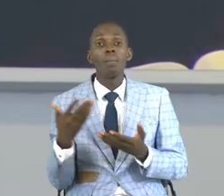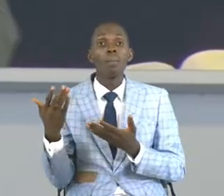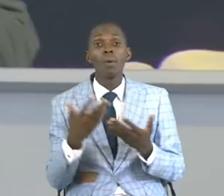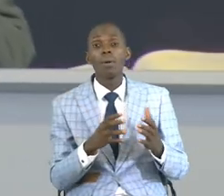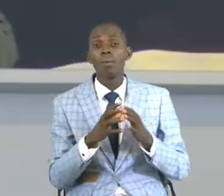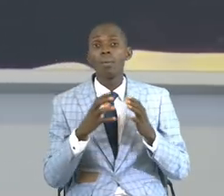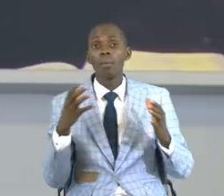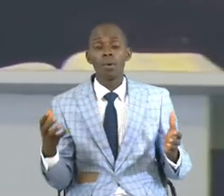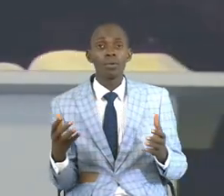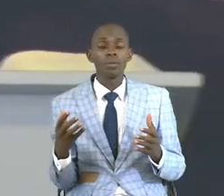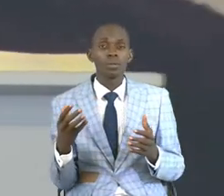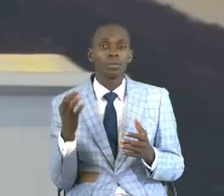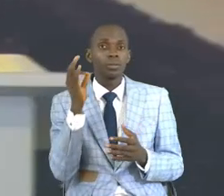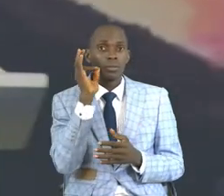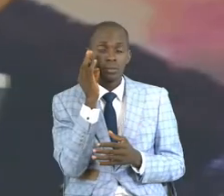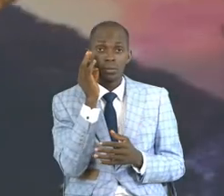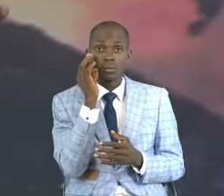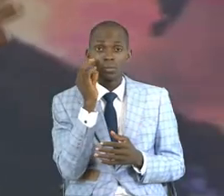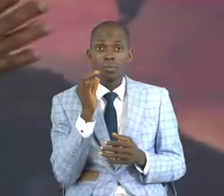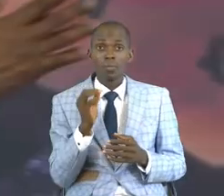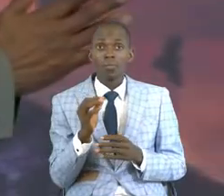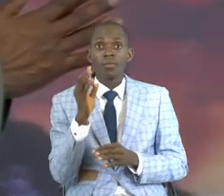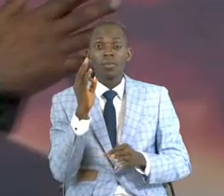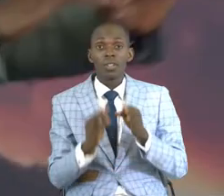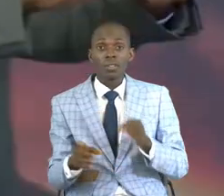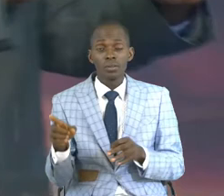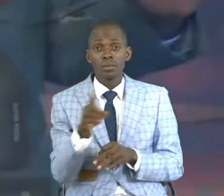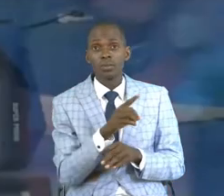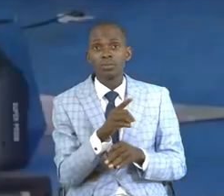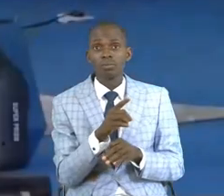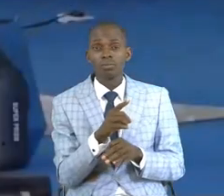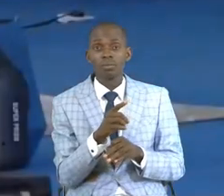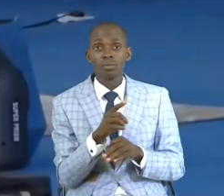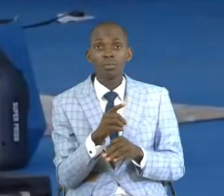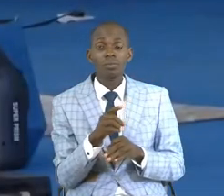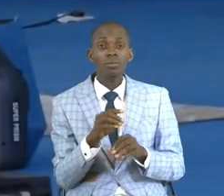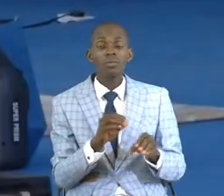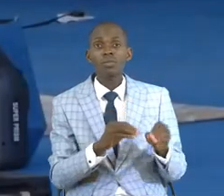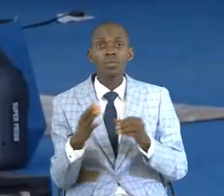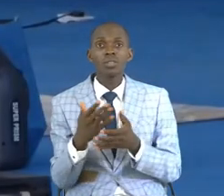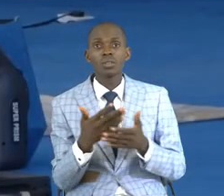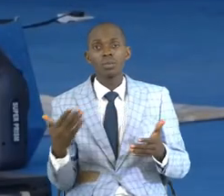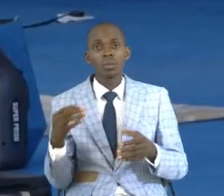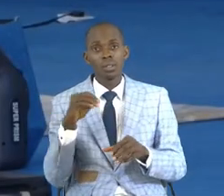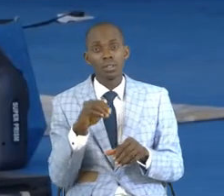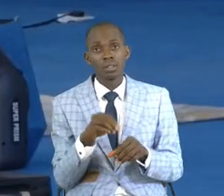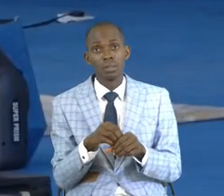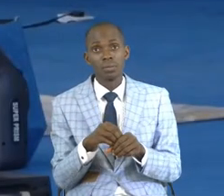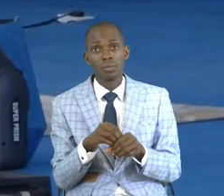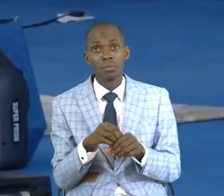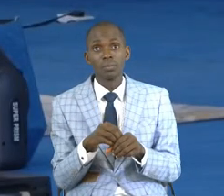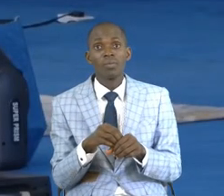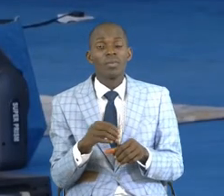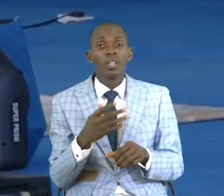you hold on to that seed, you put it in a glass jar and you're